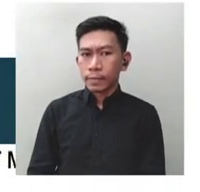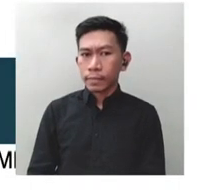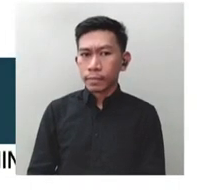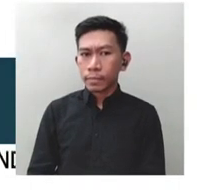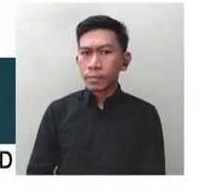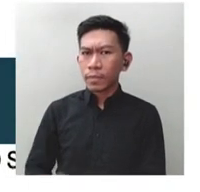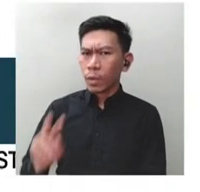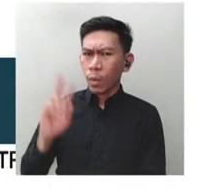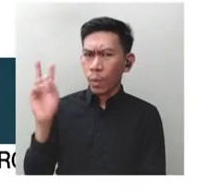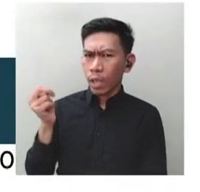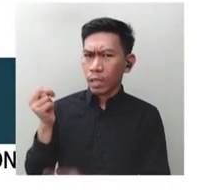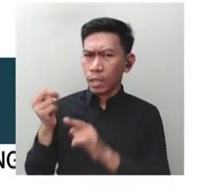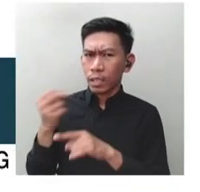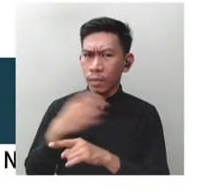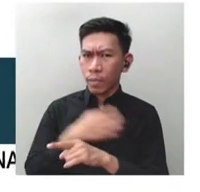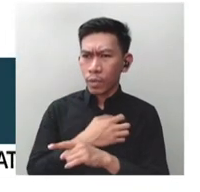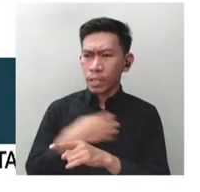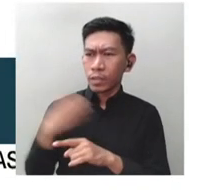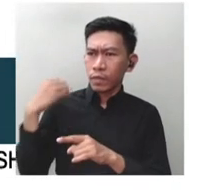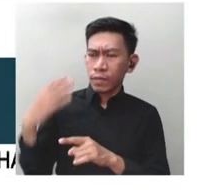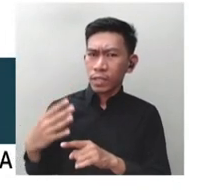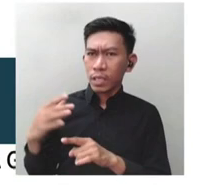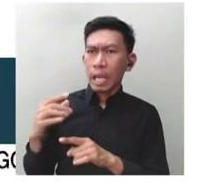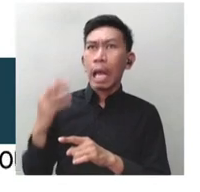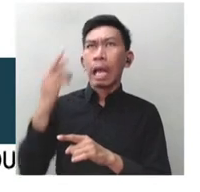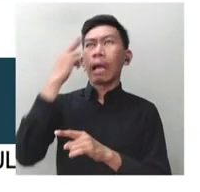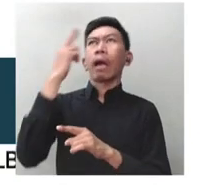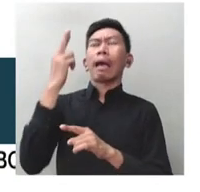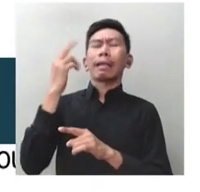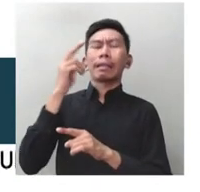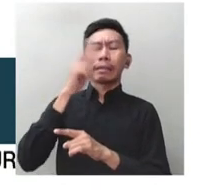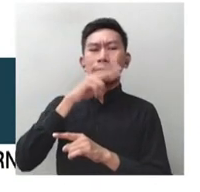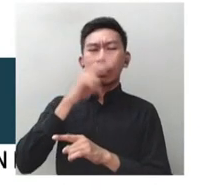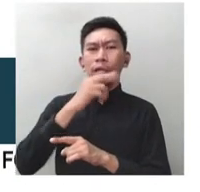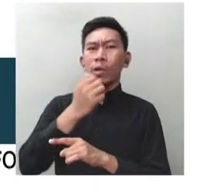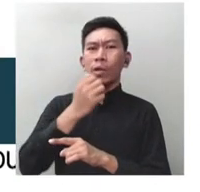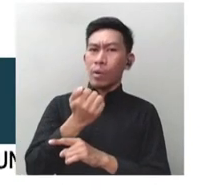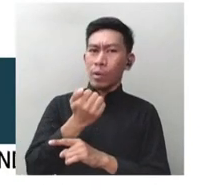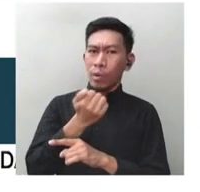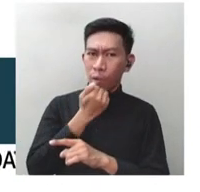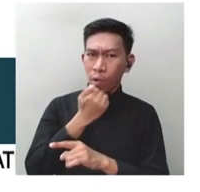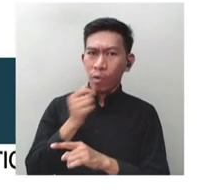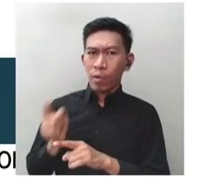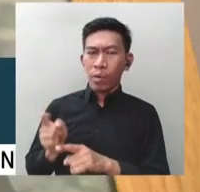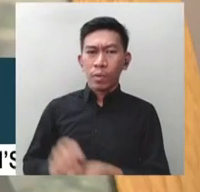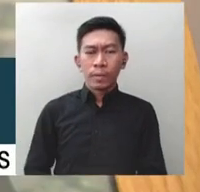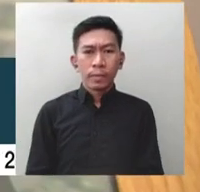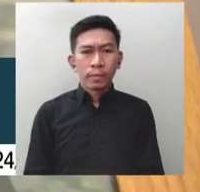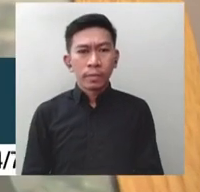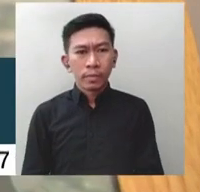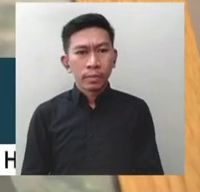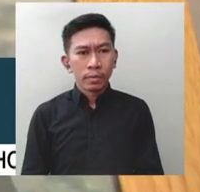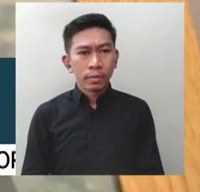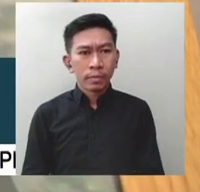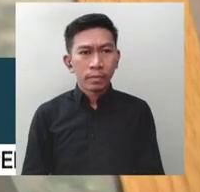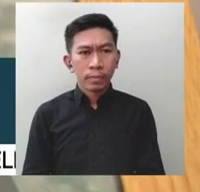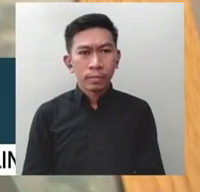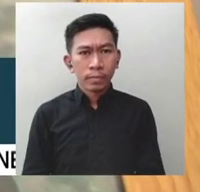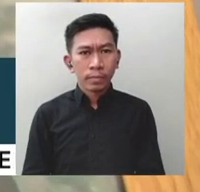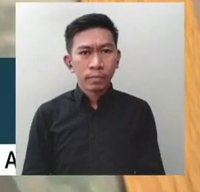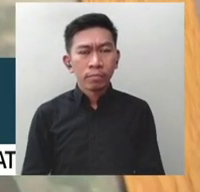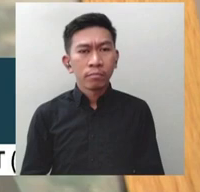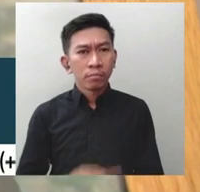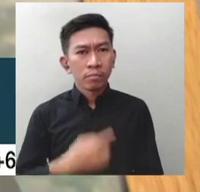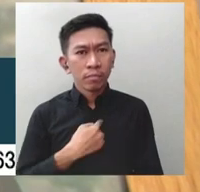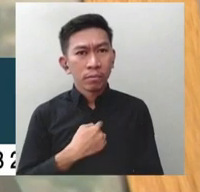realize that they killed the wrong person? Well, we presume that that the time that